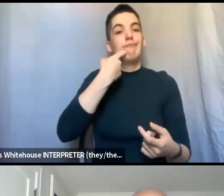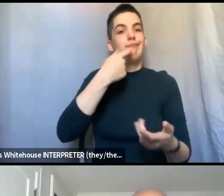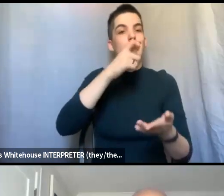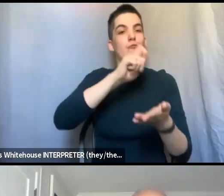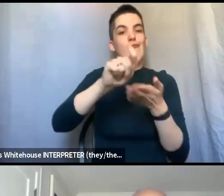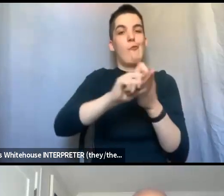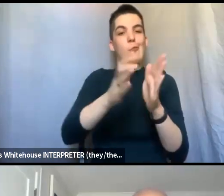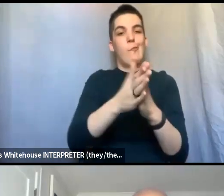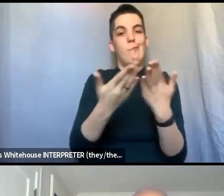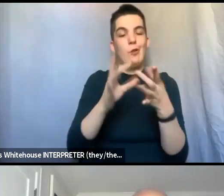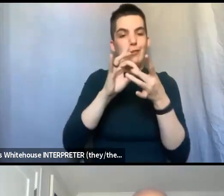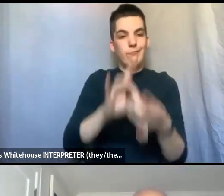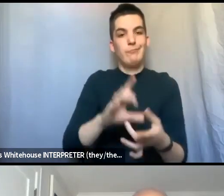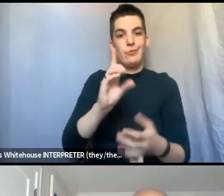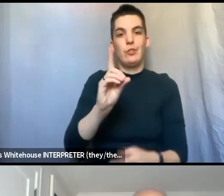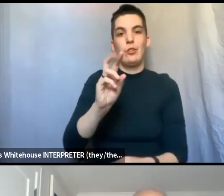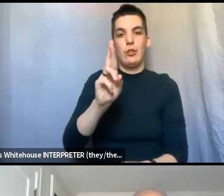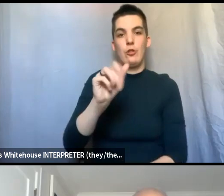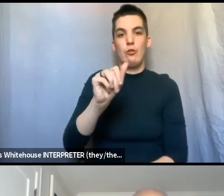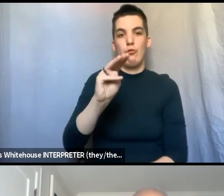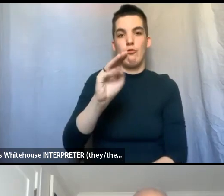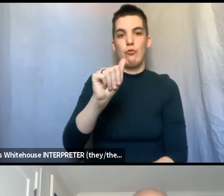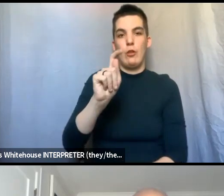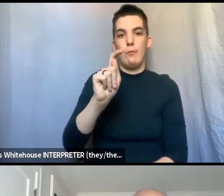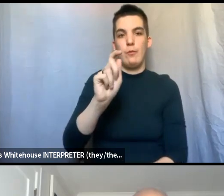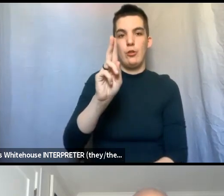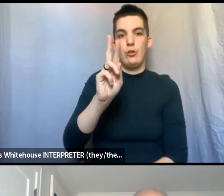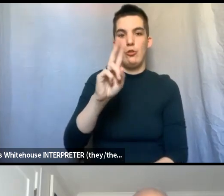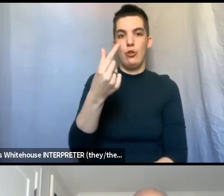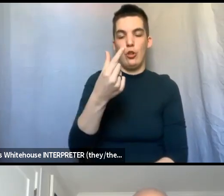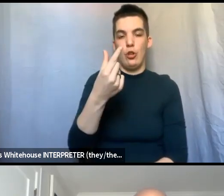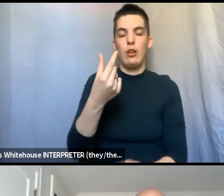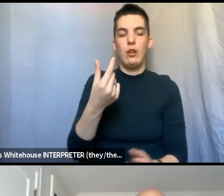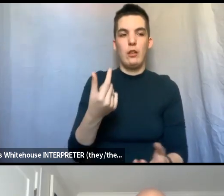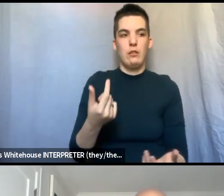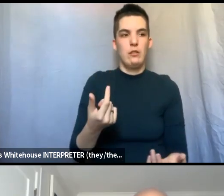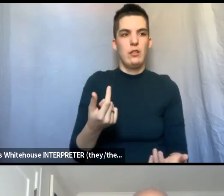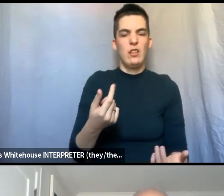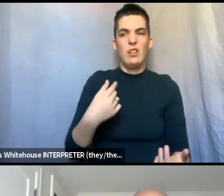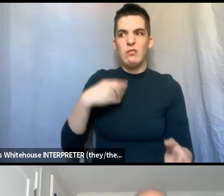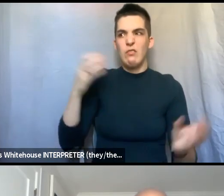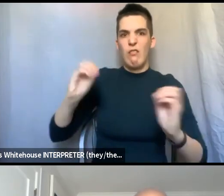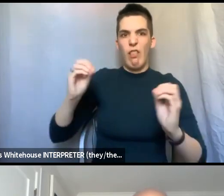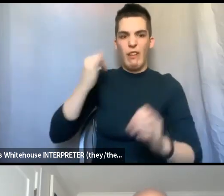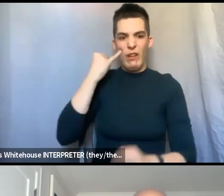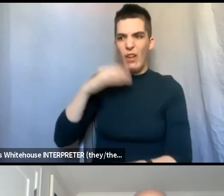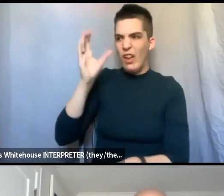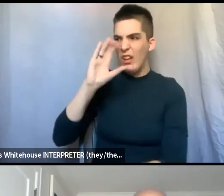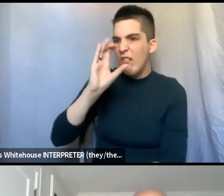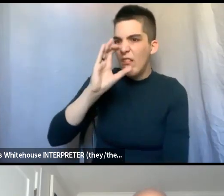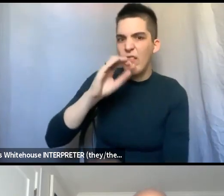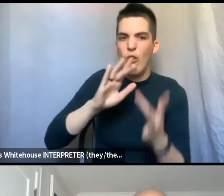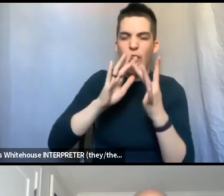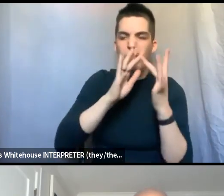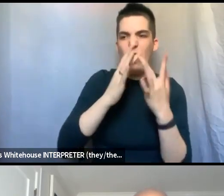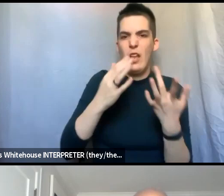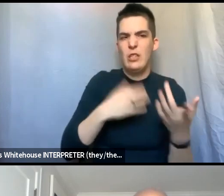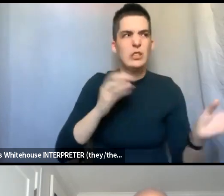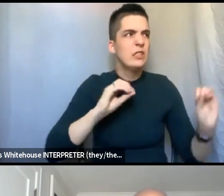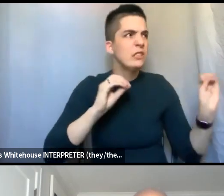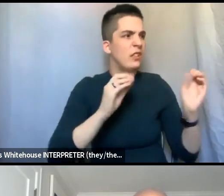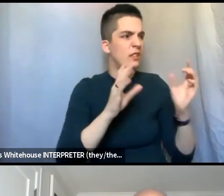on the web and I go to Wikipedia, there's nothing about dramaturgy. No one has any idea what it is. No one knows anything about the history. Nobody